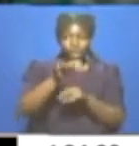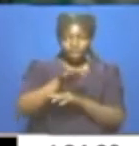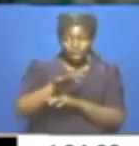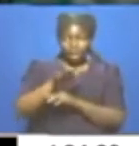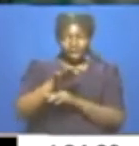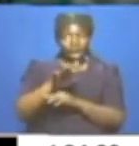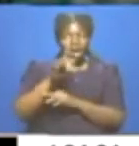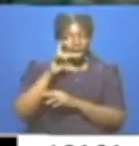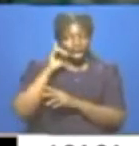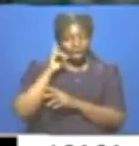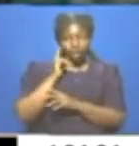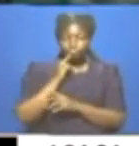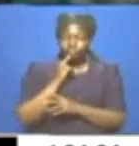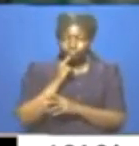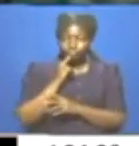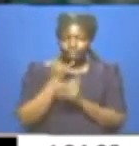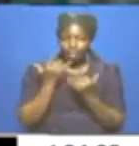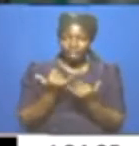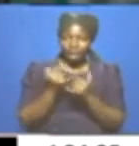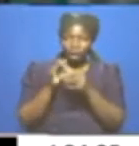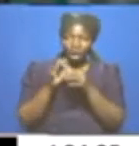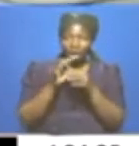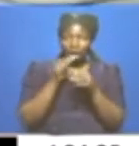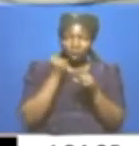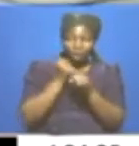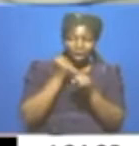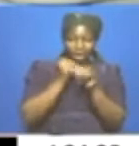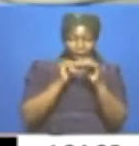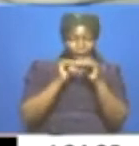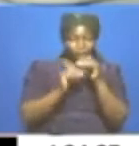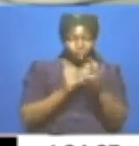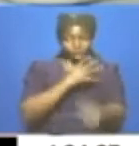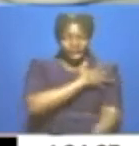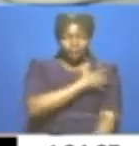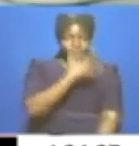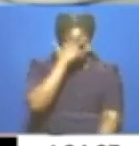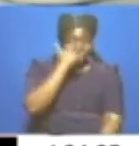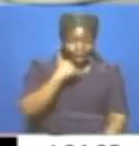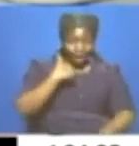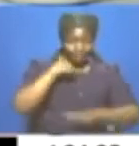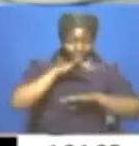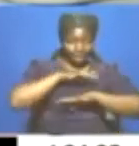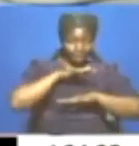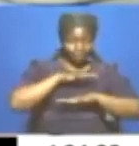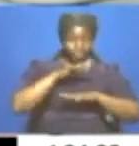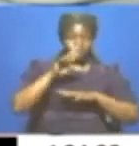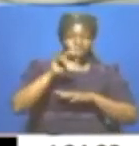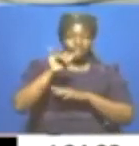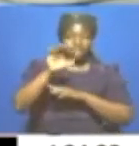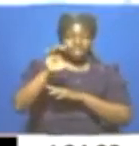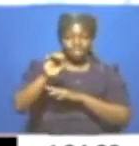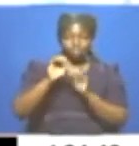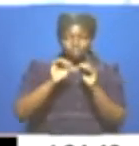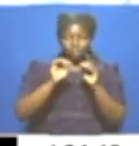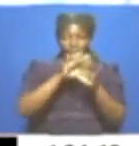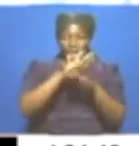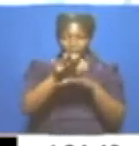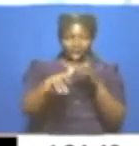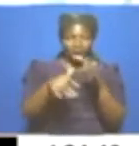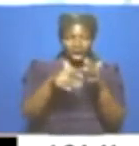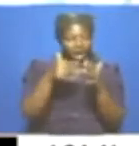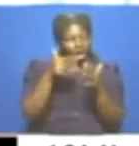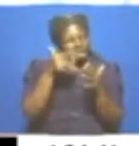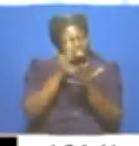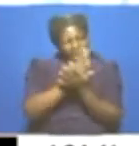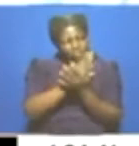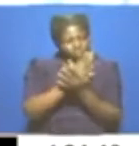the rice boom are operating below capacity due to raw material shortage, with some opting to close shop altogether. The store here right